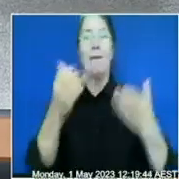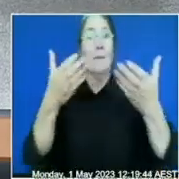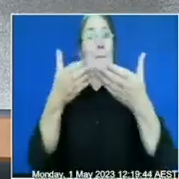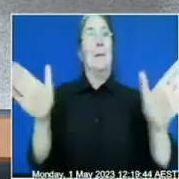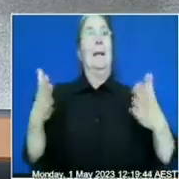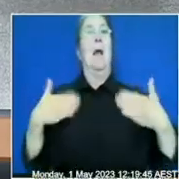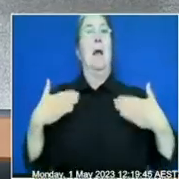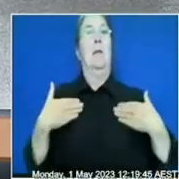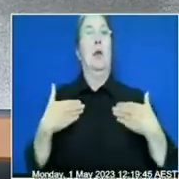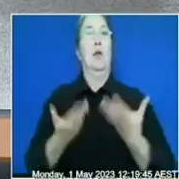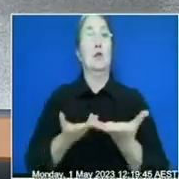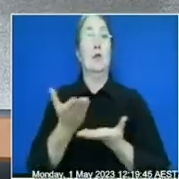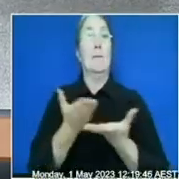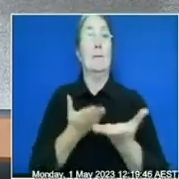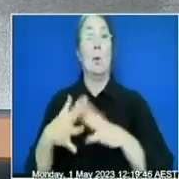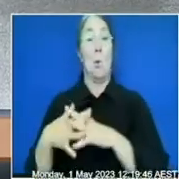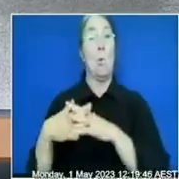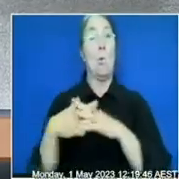Phyllis Frost Centre.